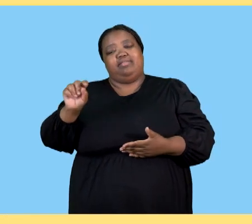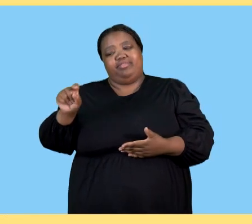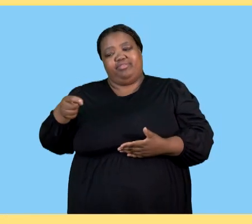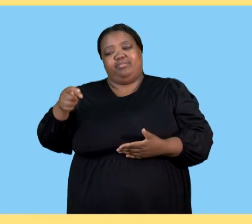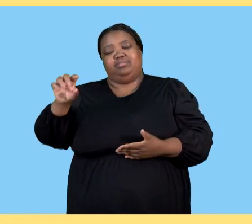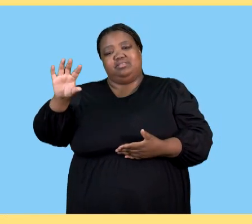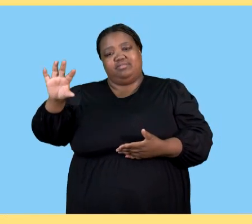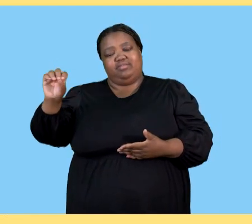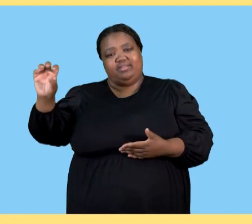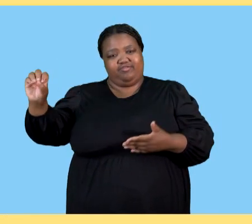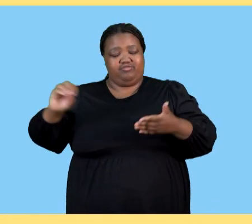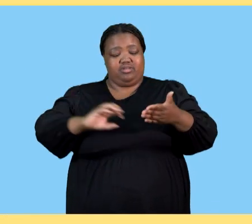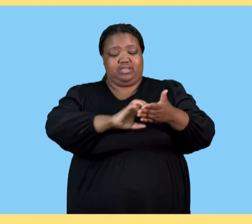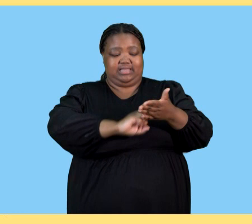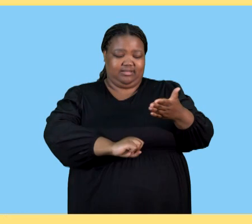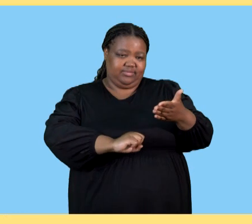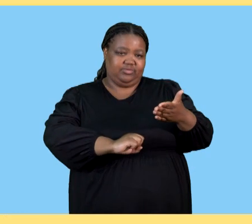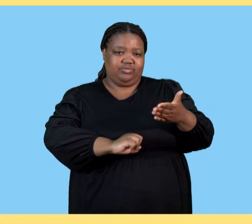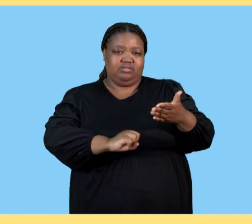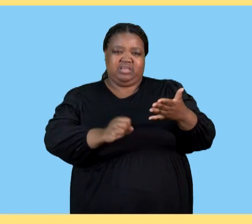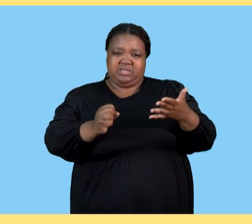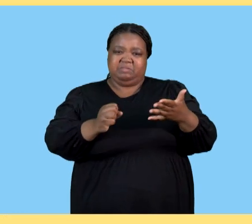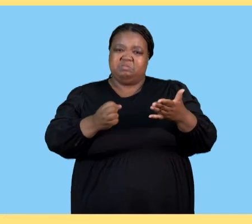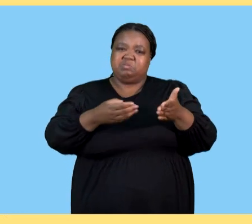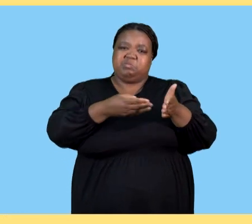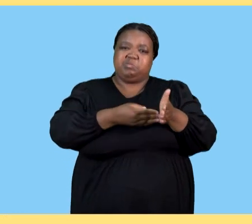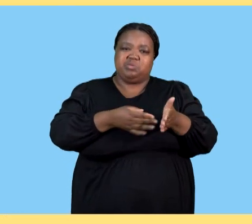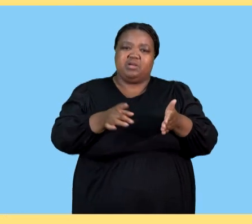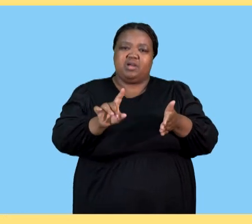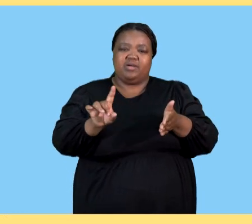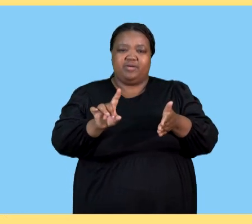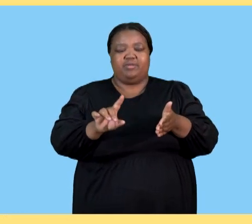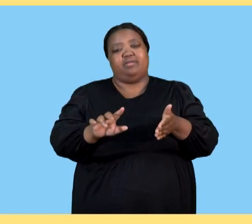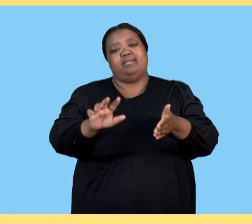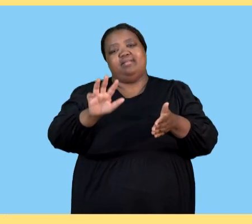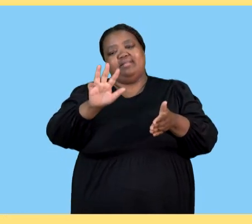80,500. I subtract it out. I would then remain with